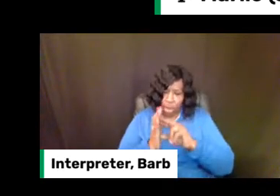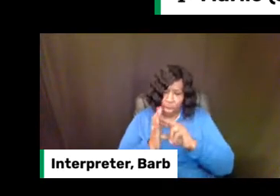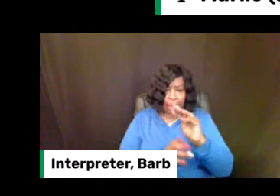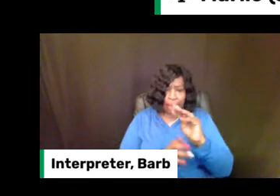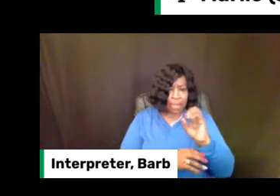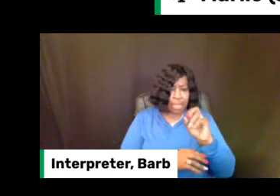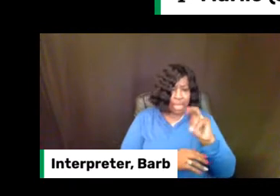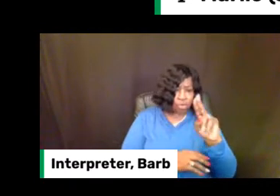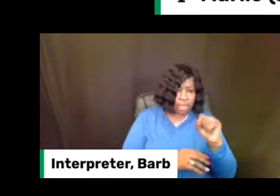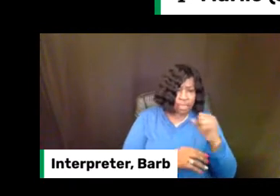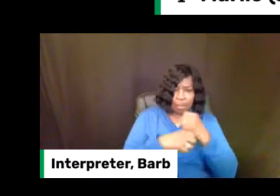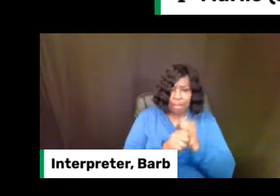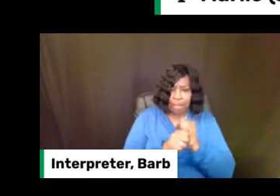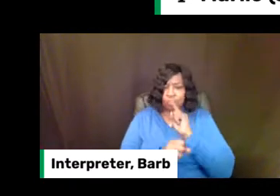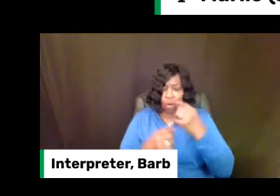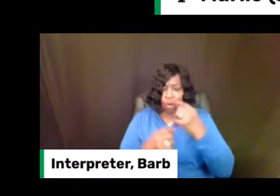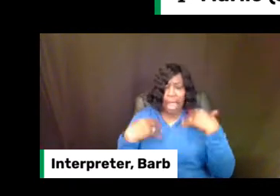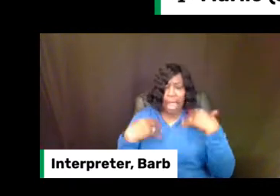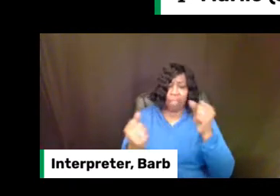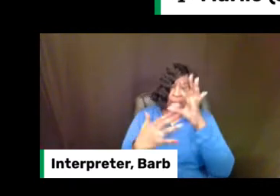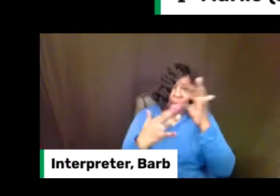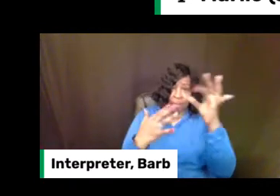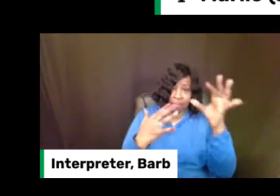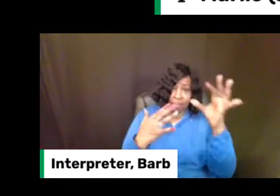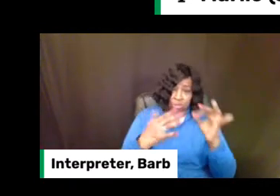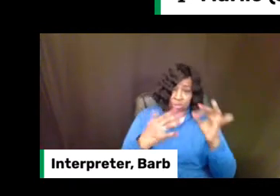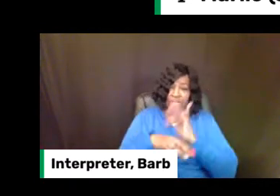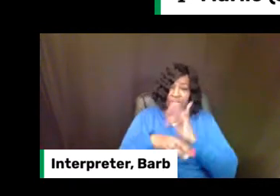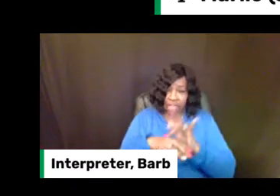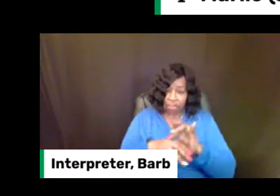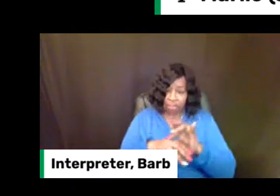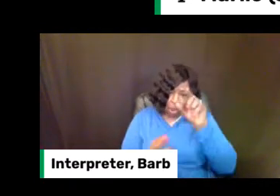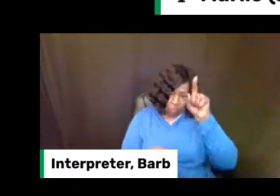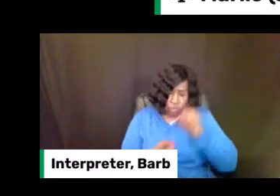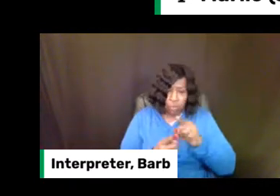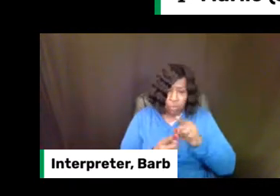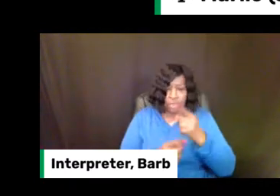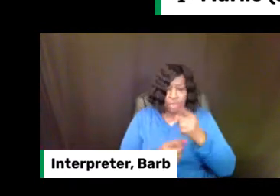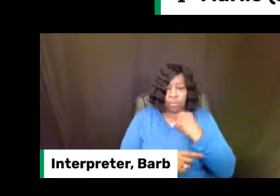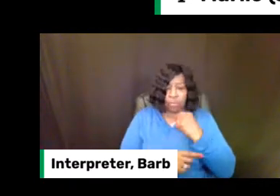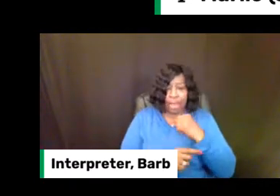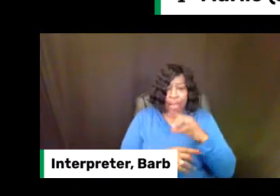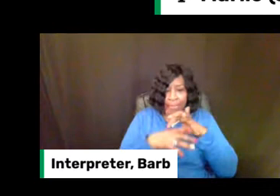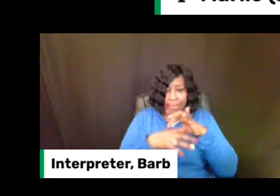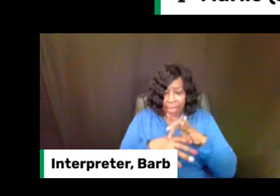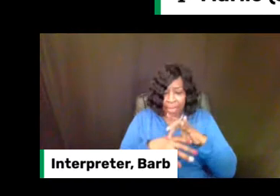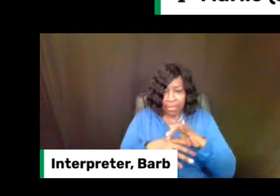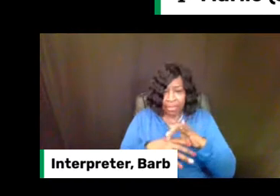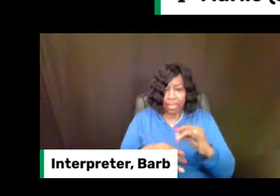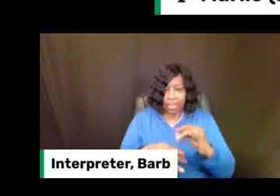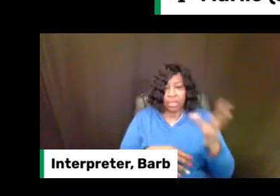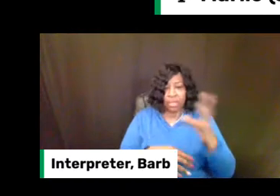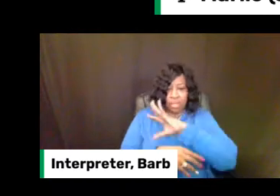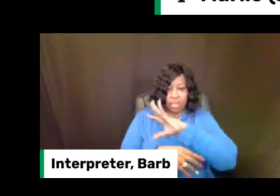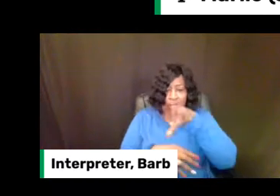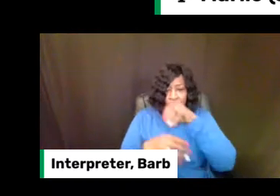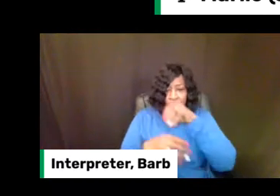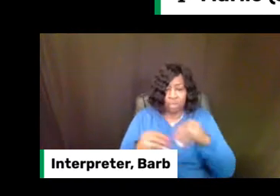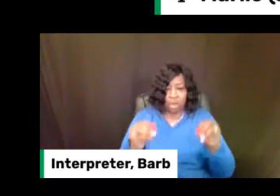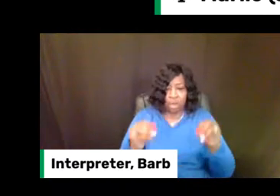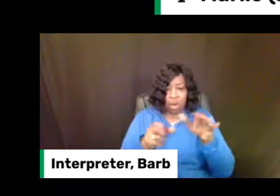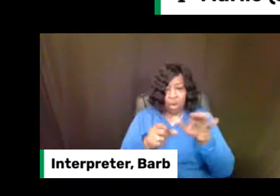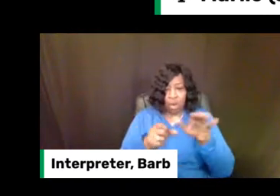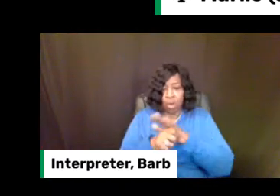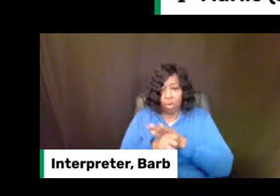ensure that healthy options were available by reducing red meat, integrating more whole grain snacks, and removing sugary